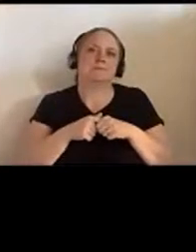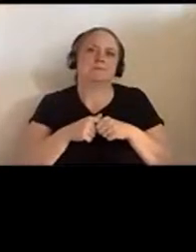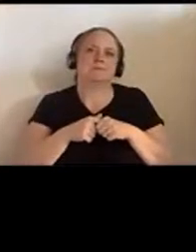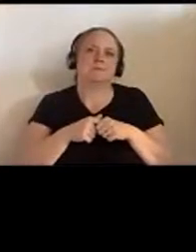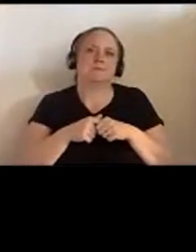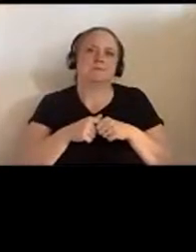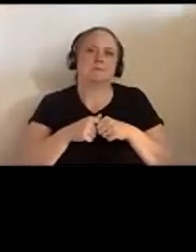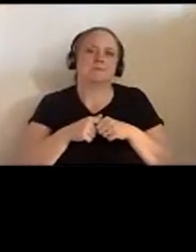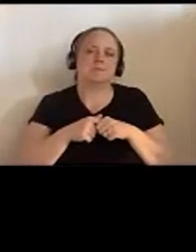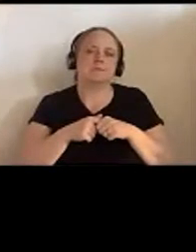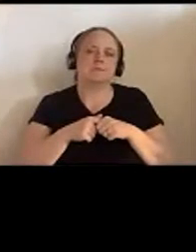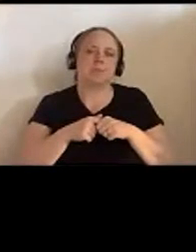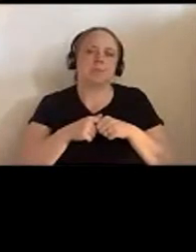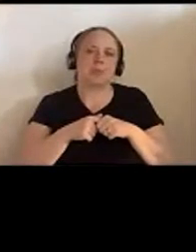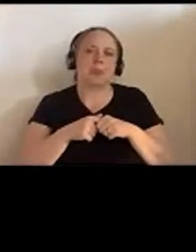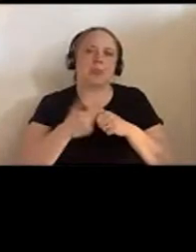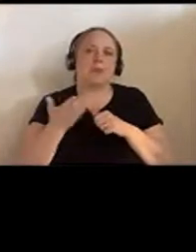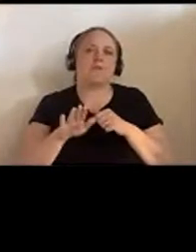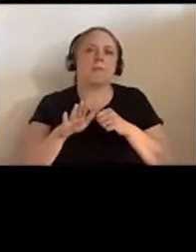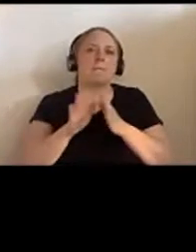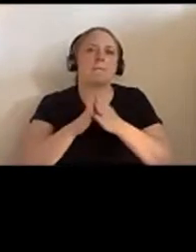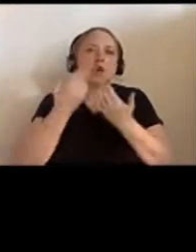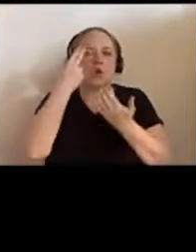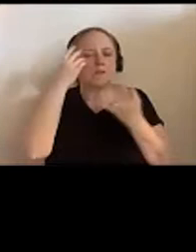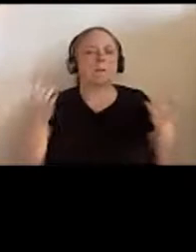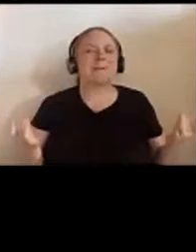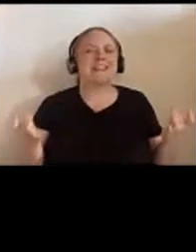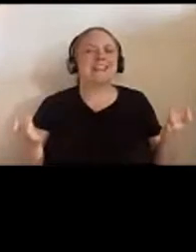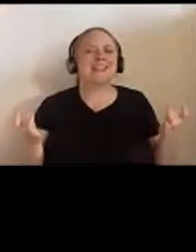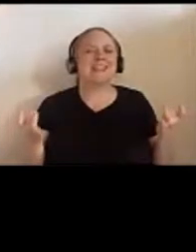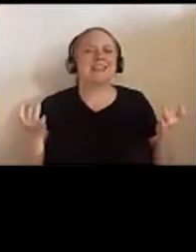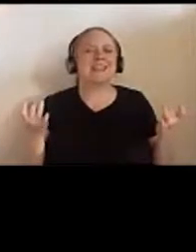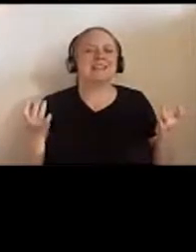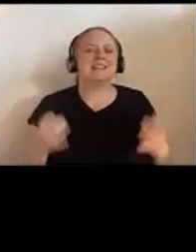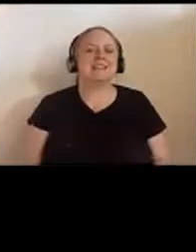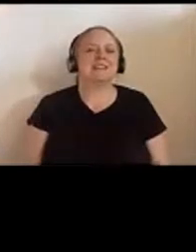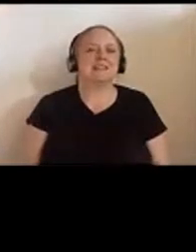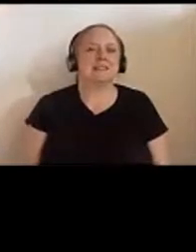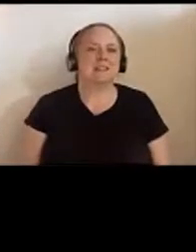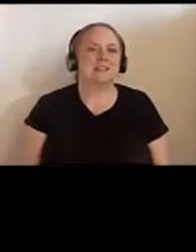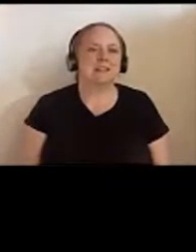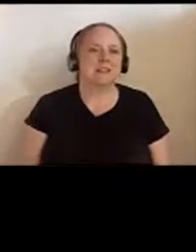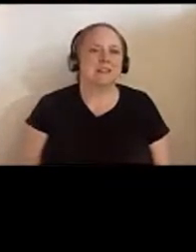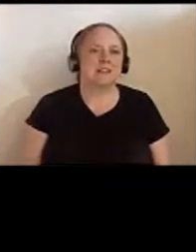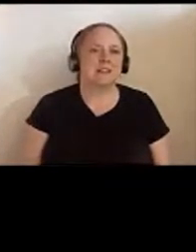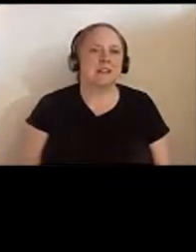This epigram is from a book called Meditating by Jinananda, who's a Buddhist